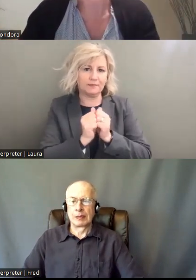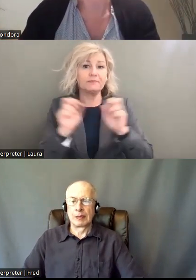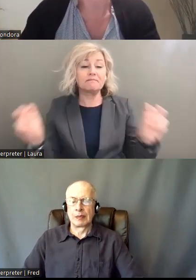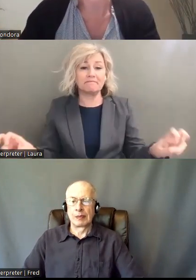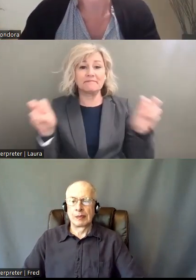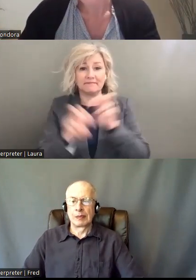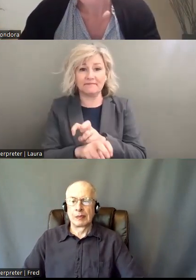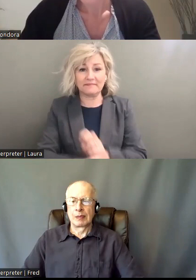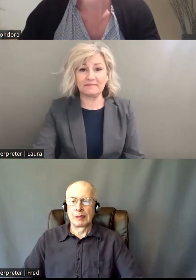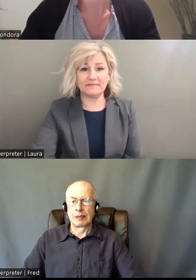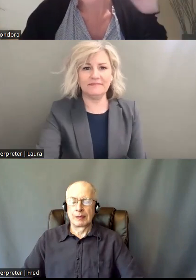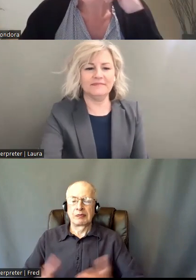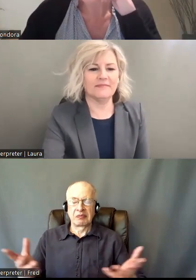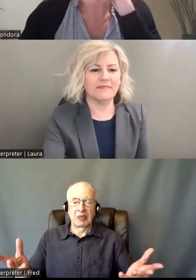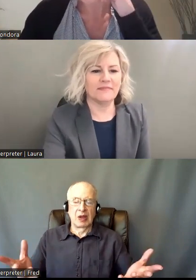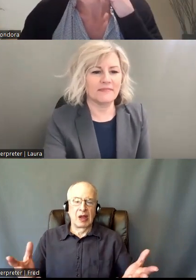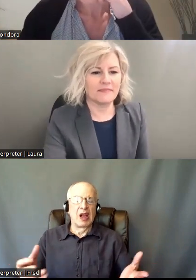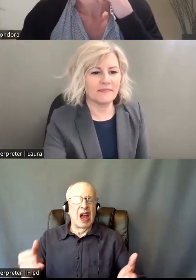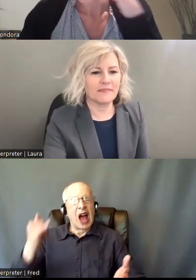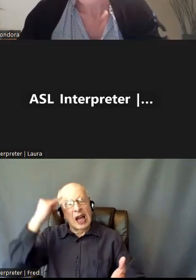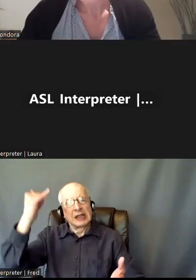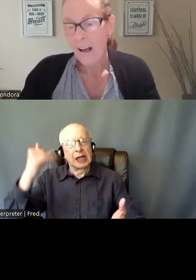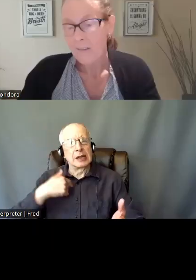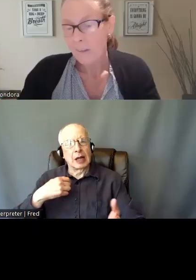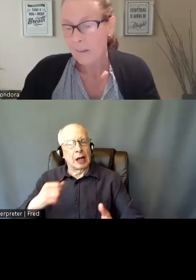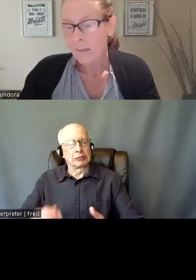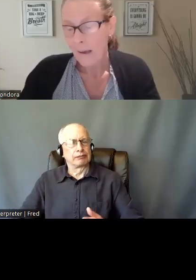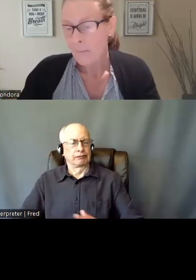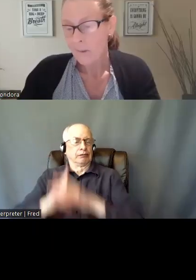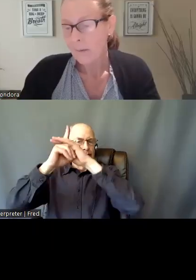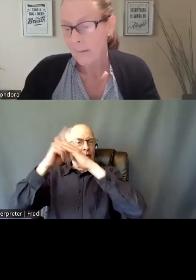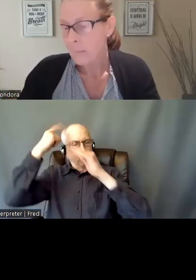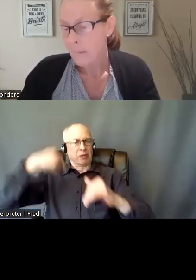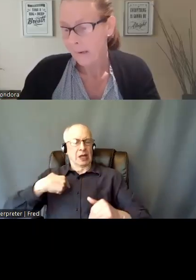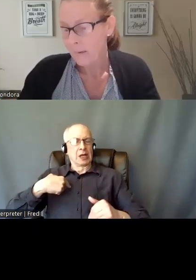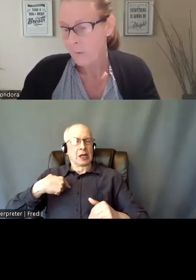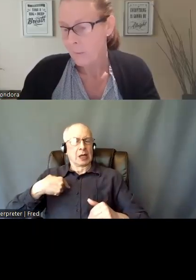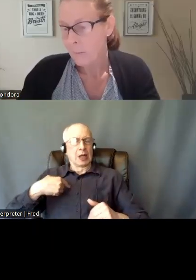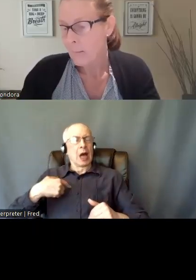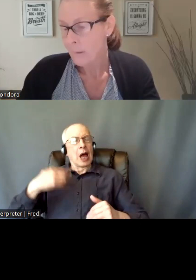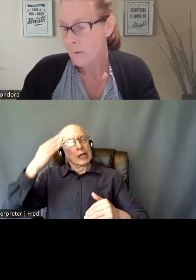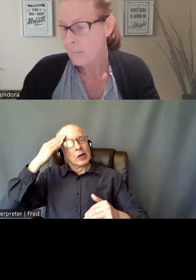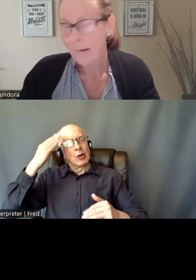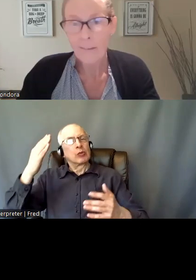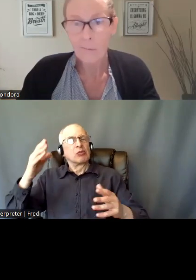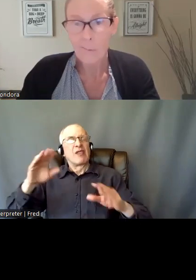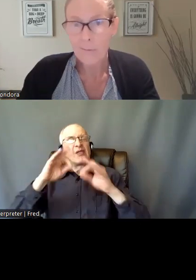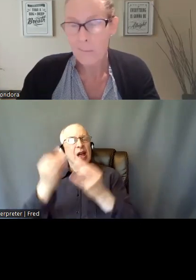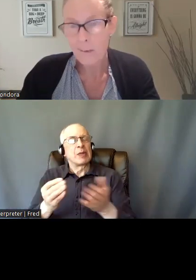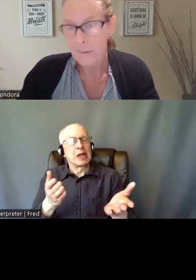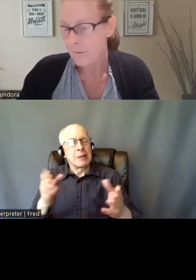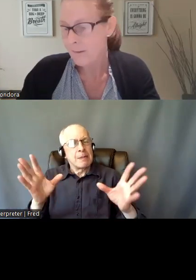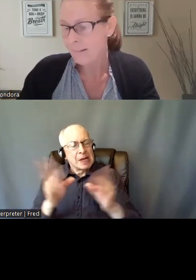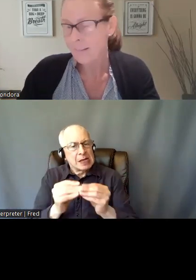So a couple of them that stood out to me where I acknowledge that there are times during family meetings when one person may need to